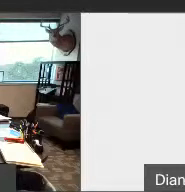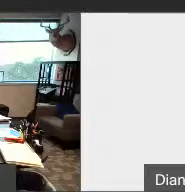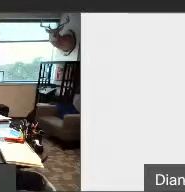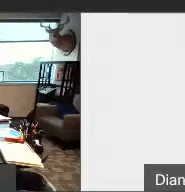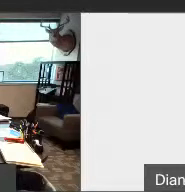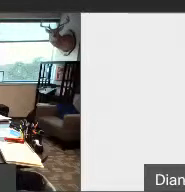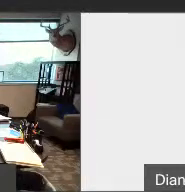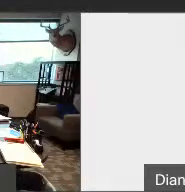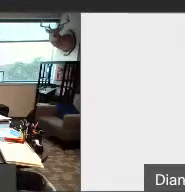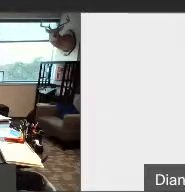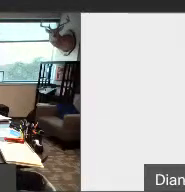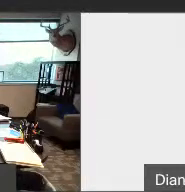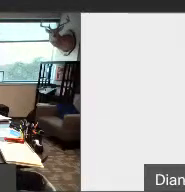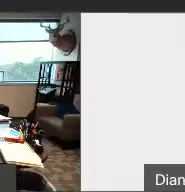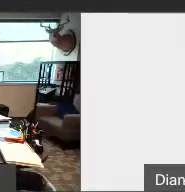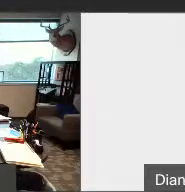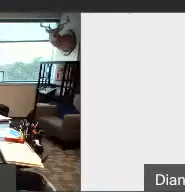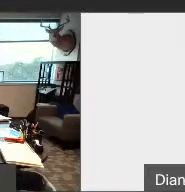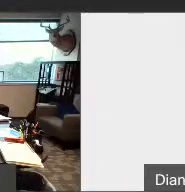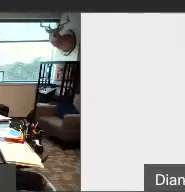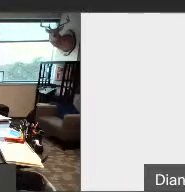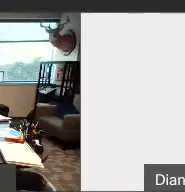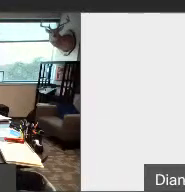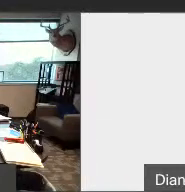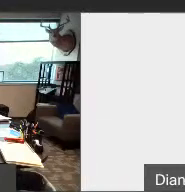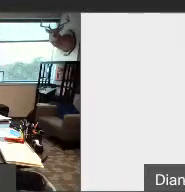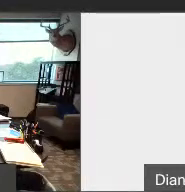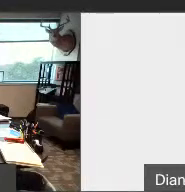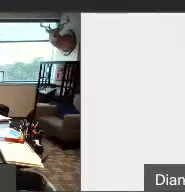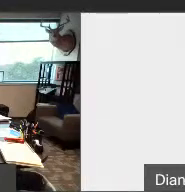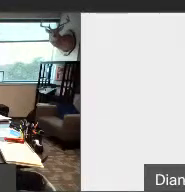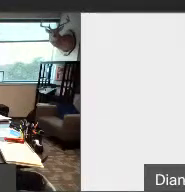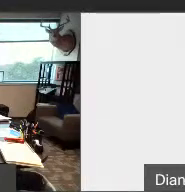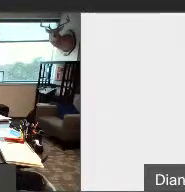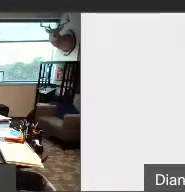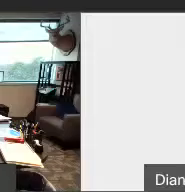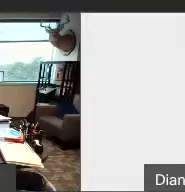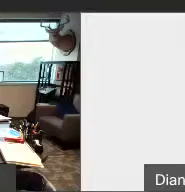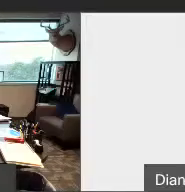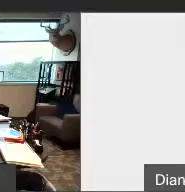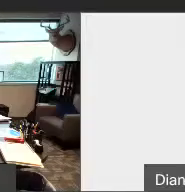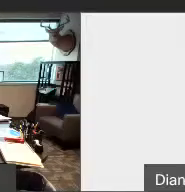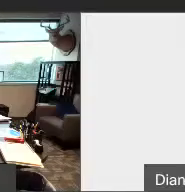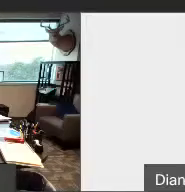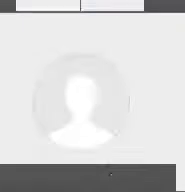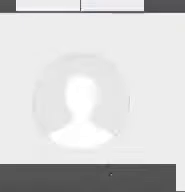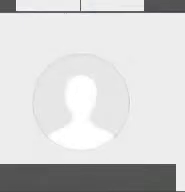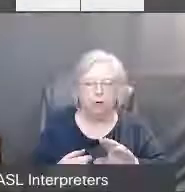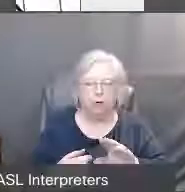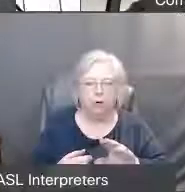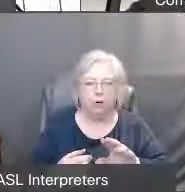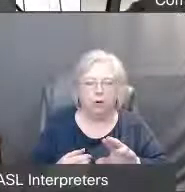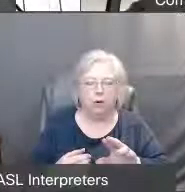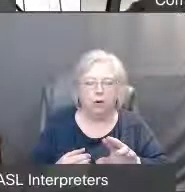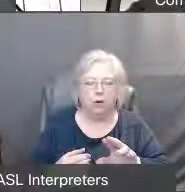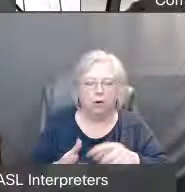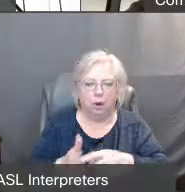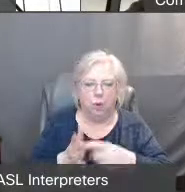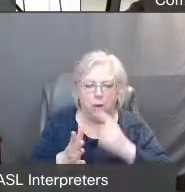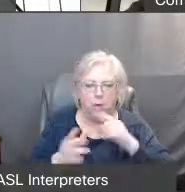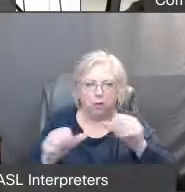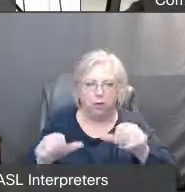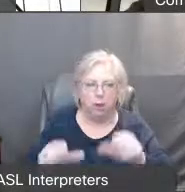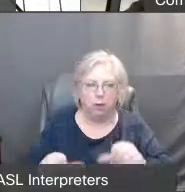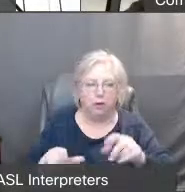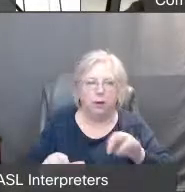bylaw waiver, which has been requested by the applicant with respect to the your requirement for posting of a public hearing